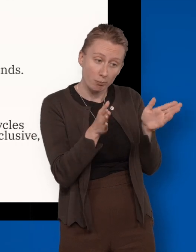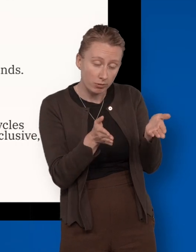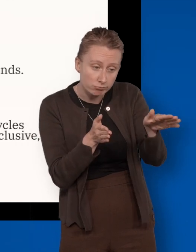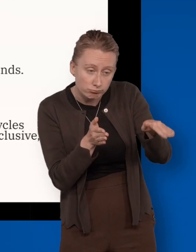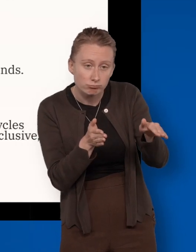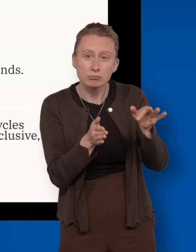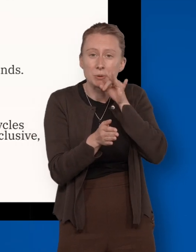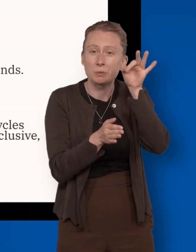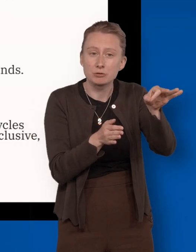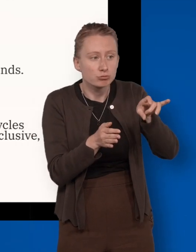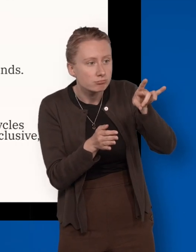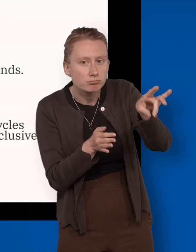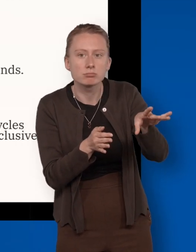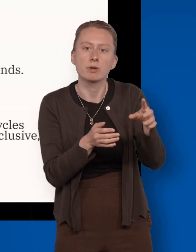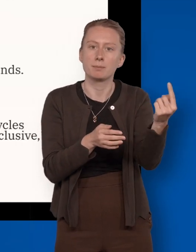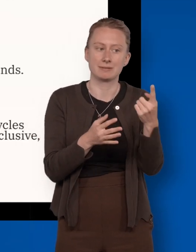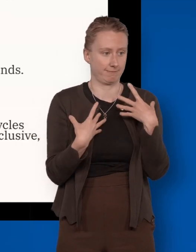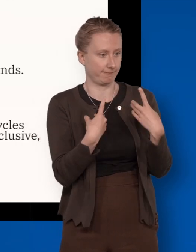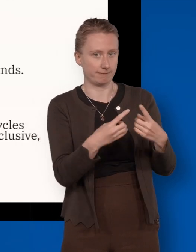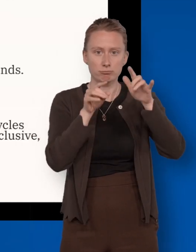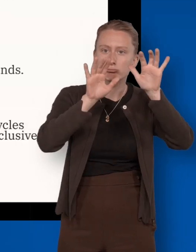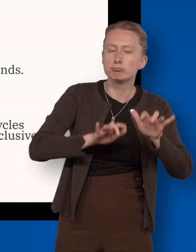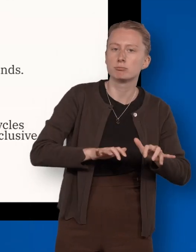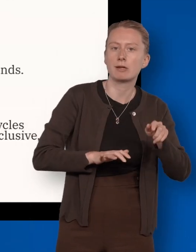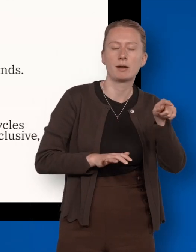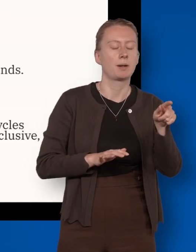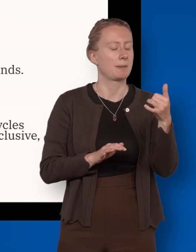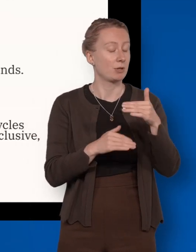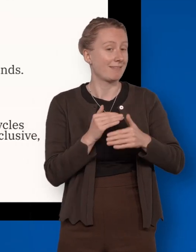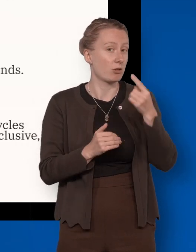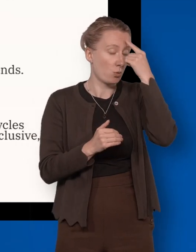text box, you might get things that you didn't take into account, basically.